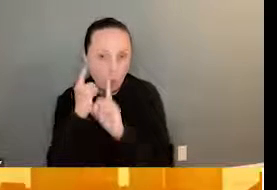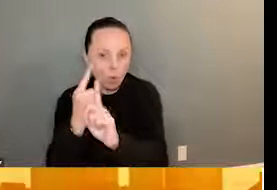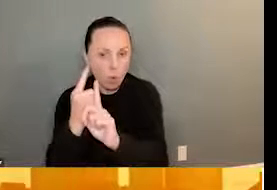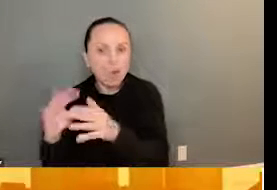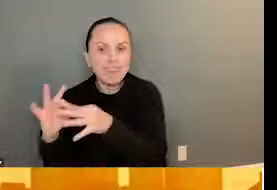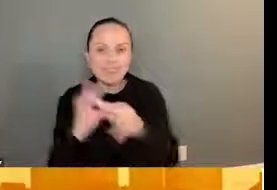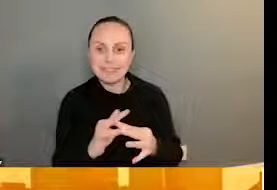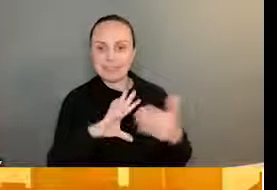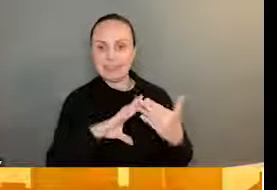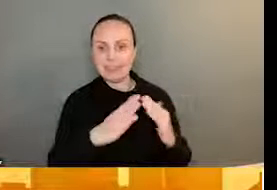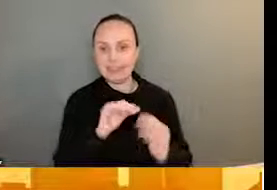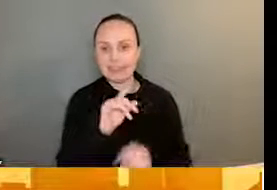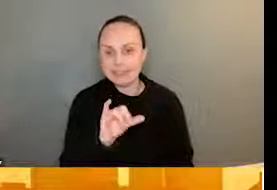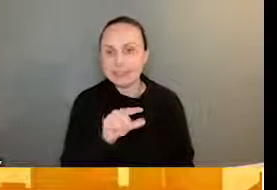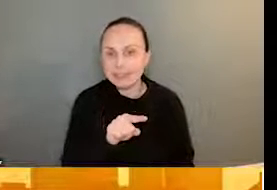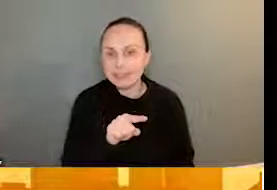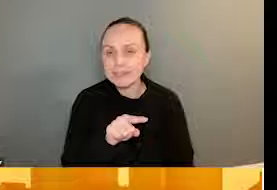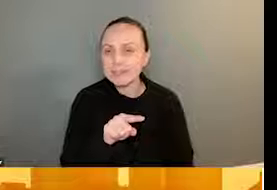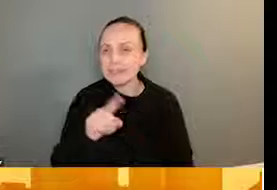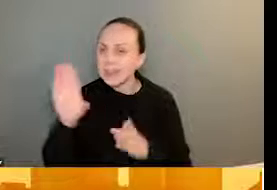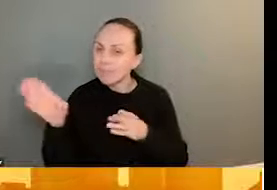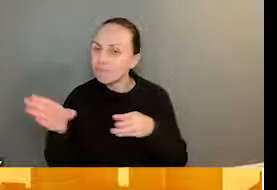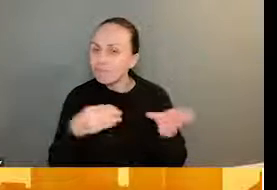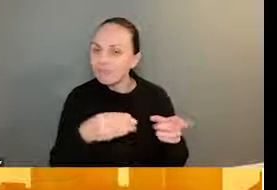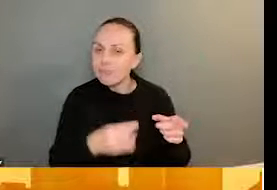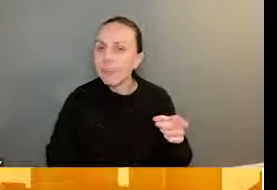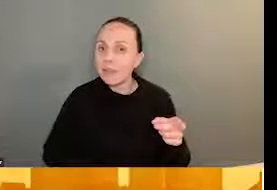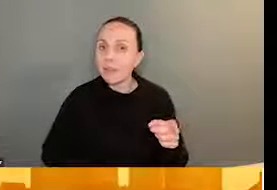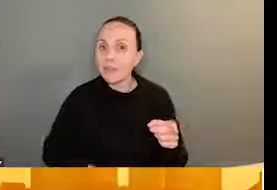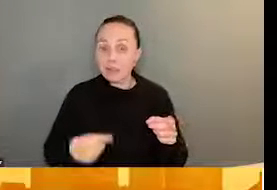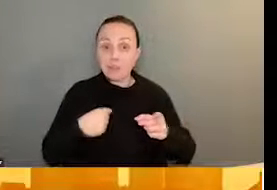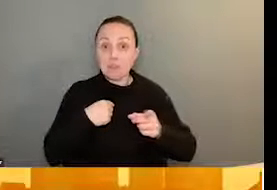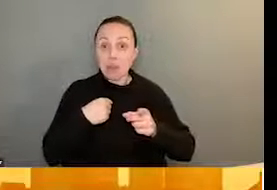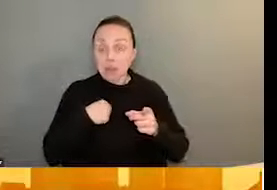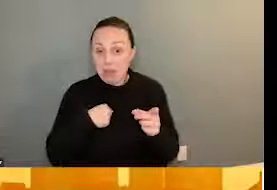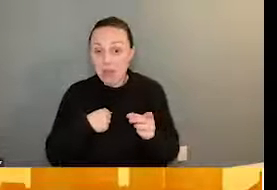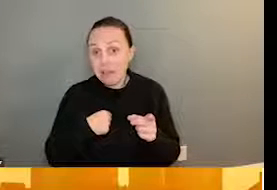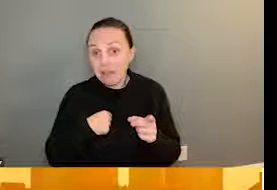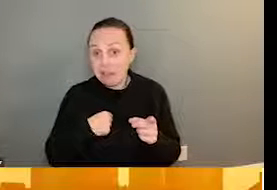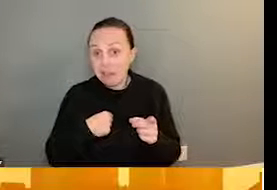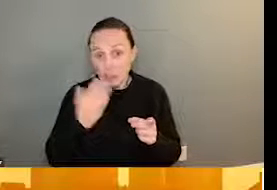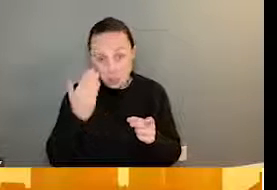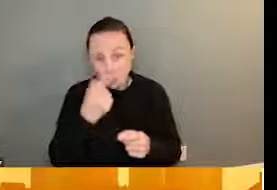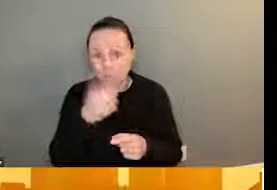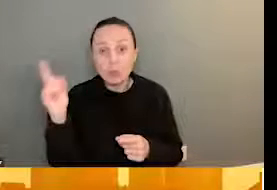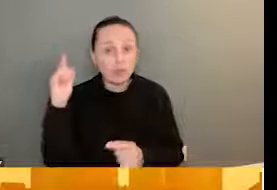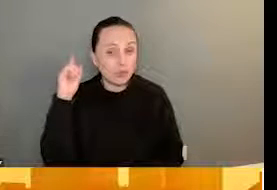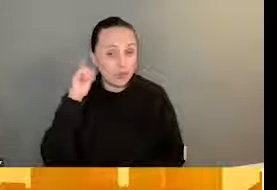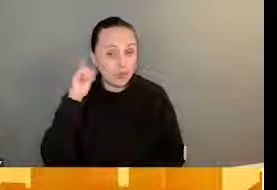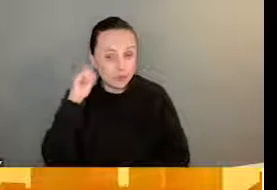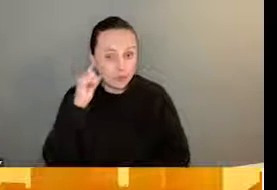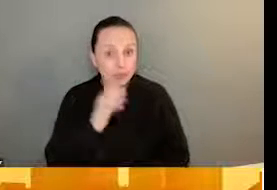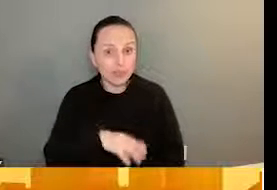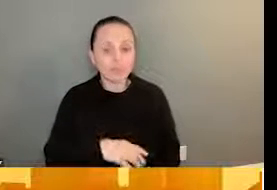with cities. So here's where we transition a little bit to say, I am certain that y'all have heard of